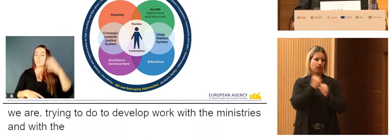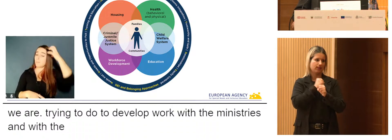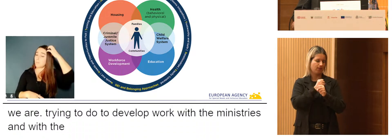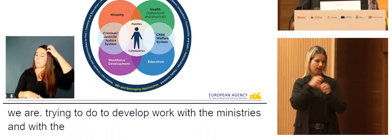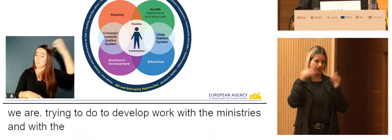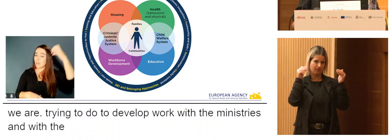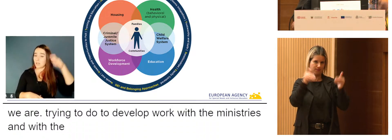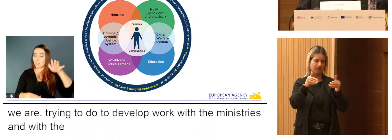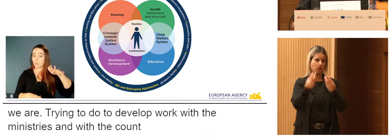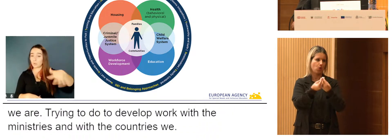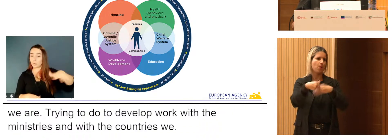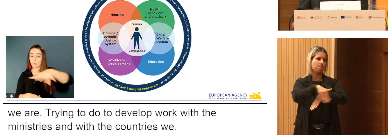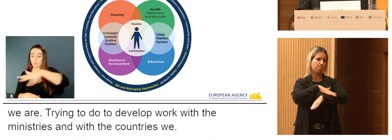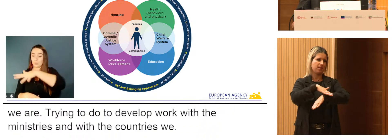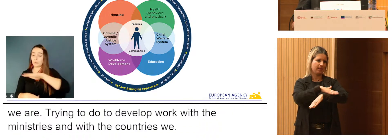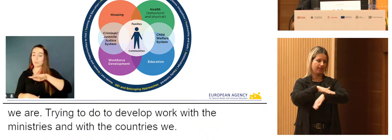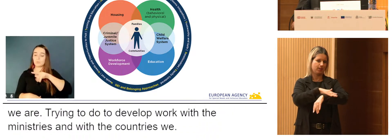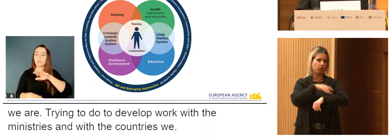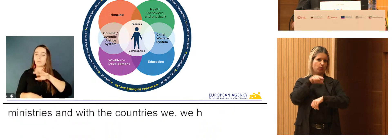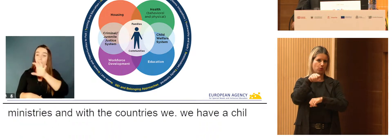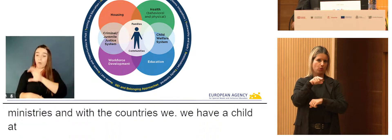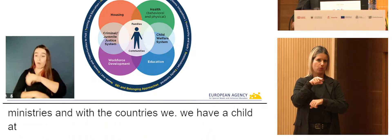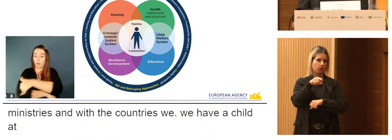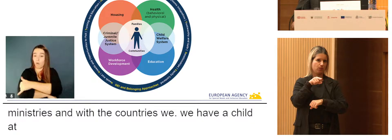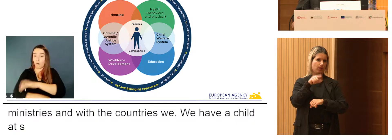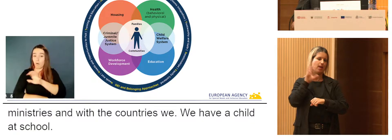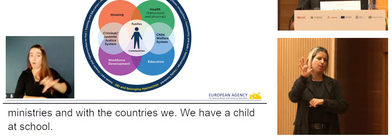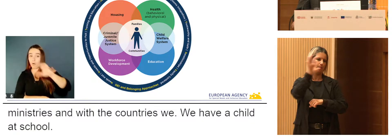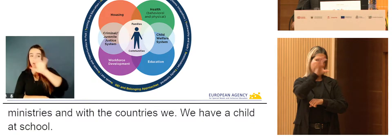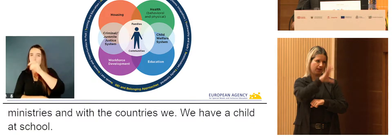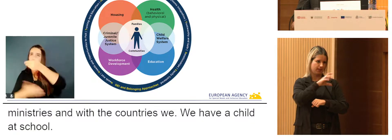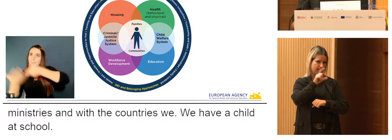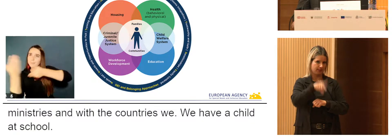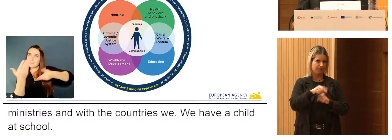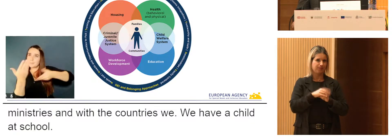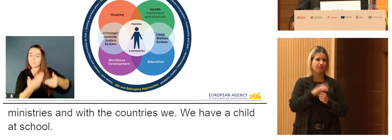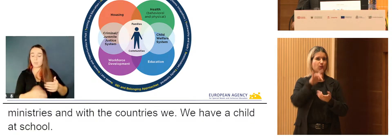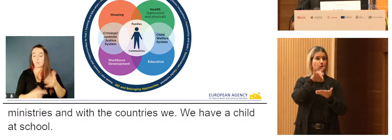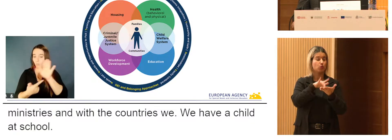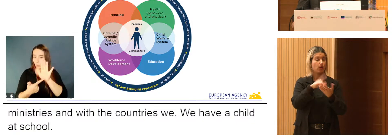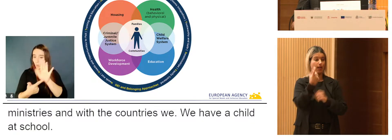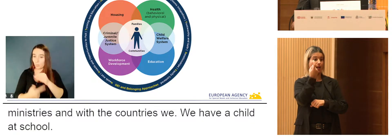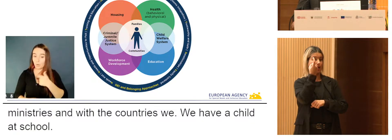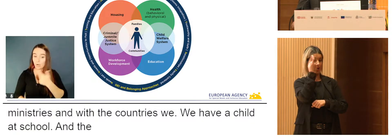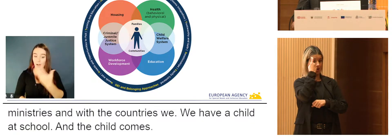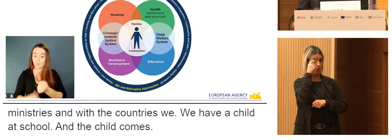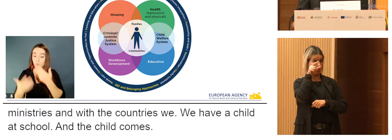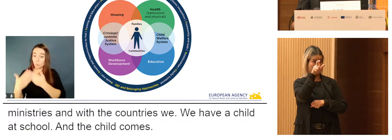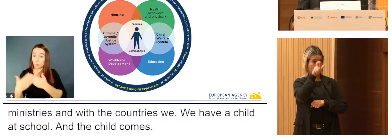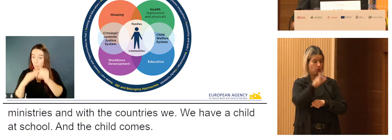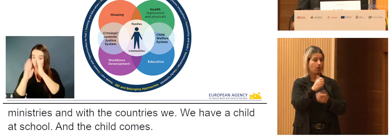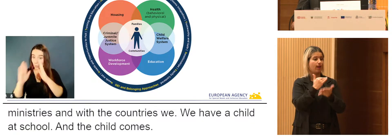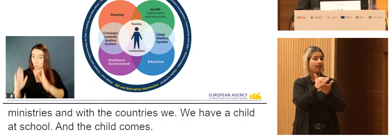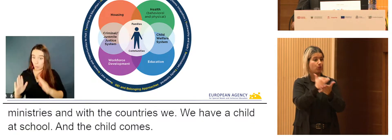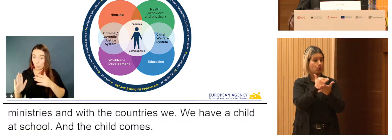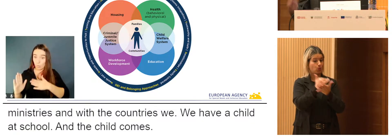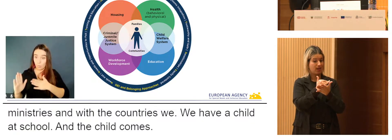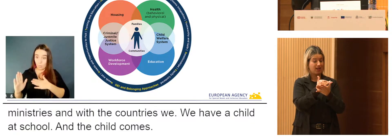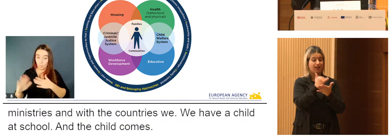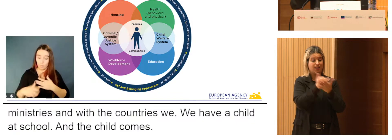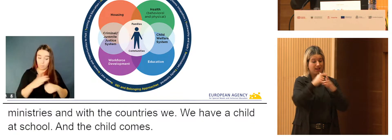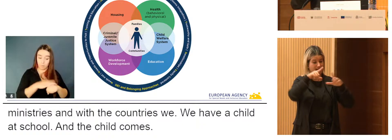We have a child at school, and the child comes with a whole history,